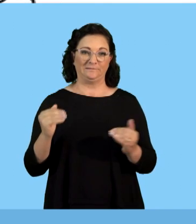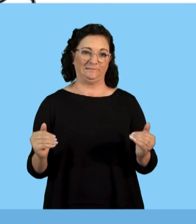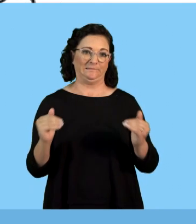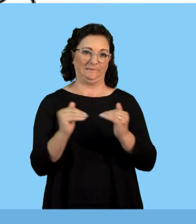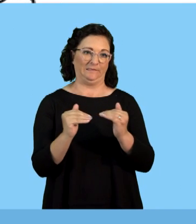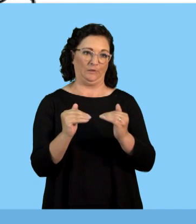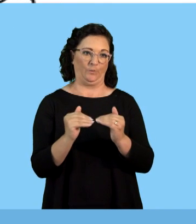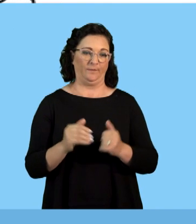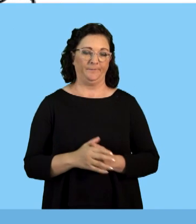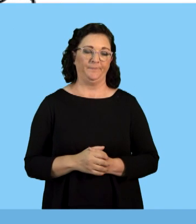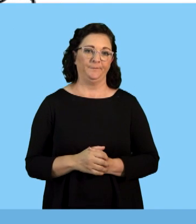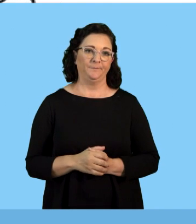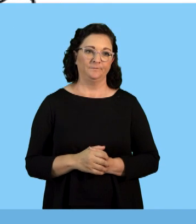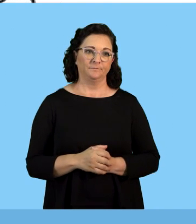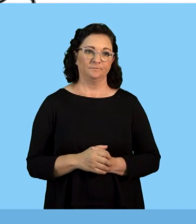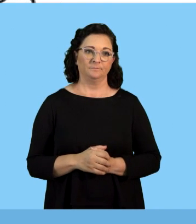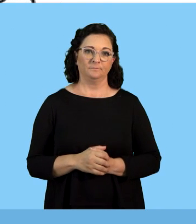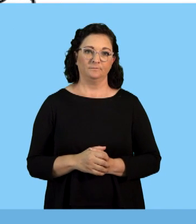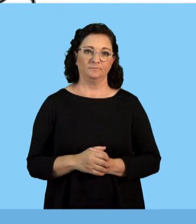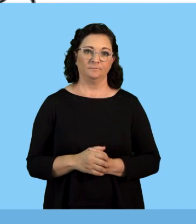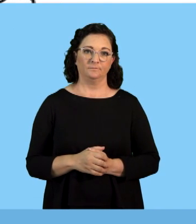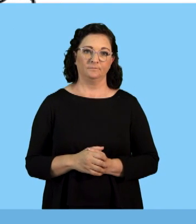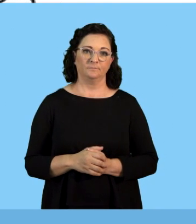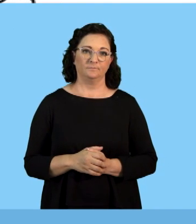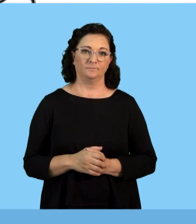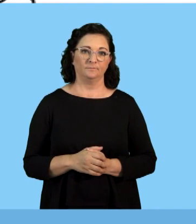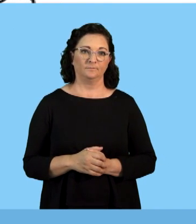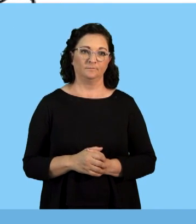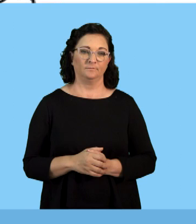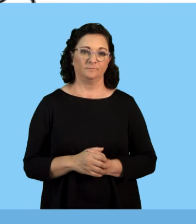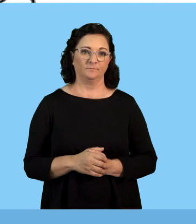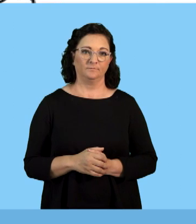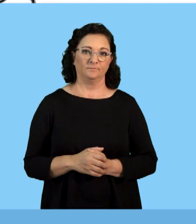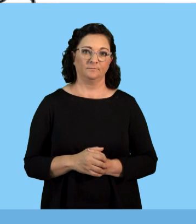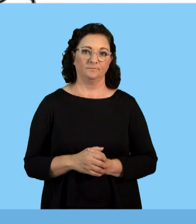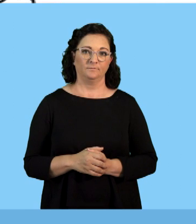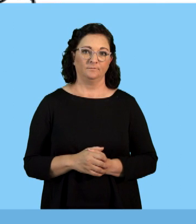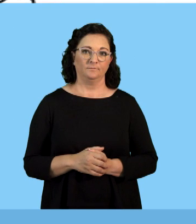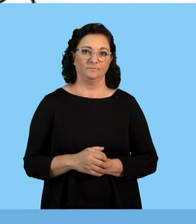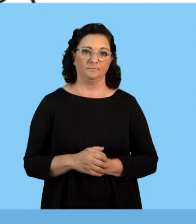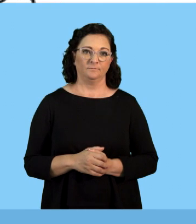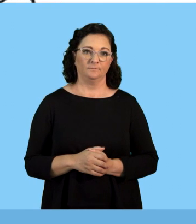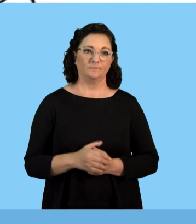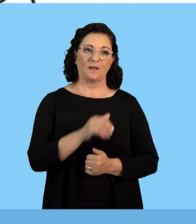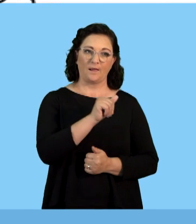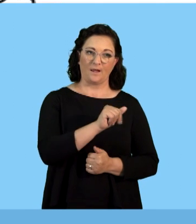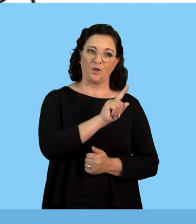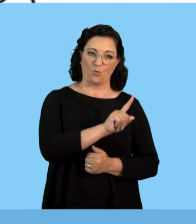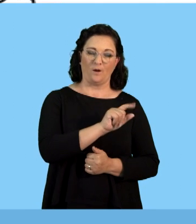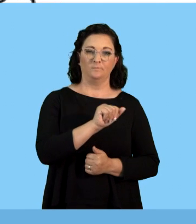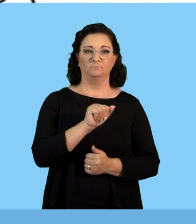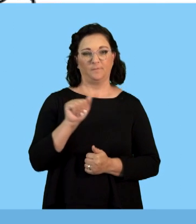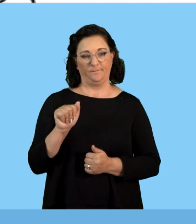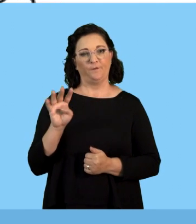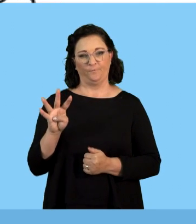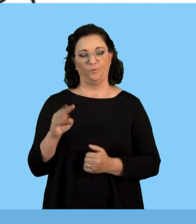these 2 points. So the current strength is equal at these 2 points. So A1 is